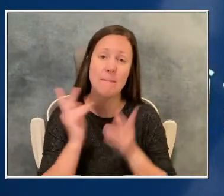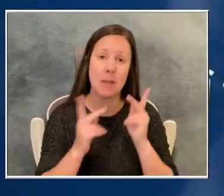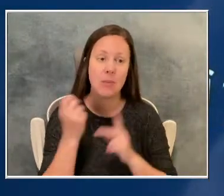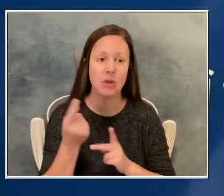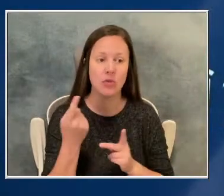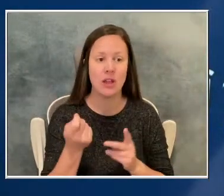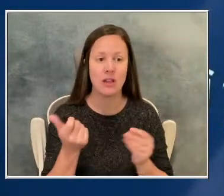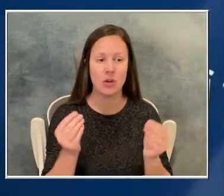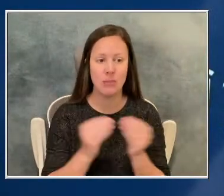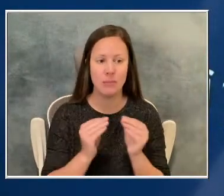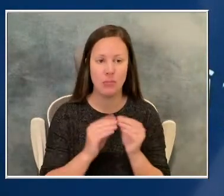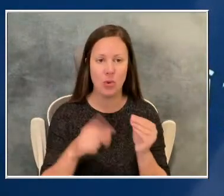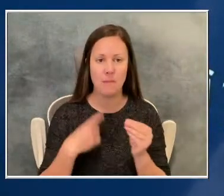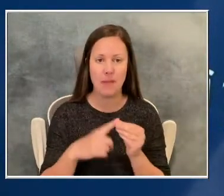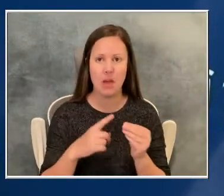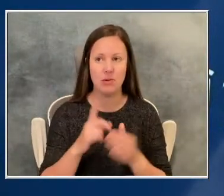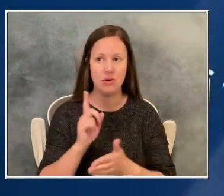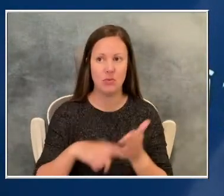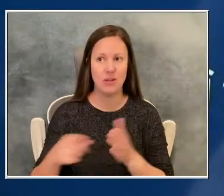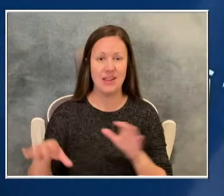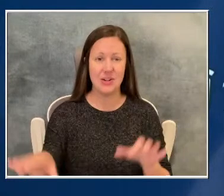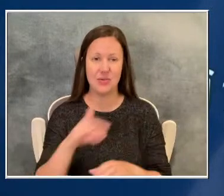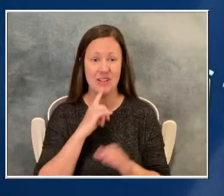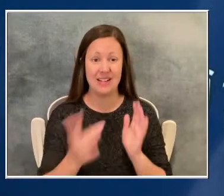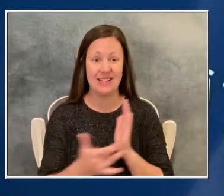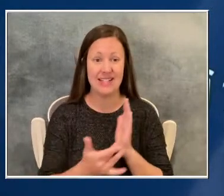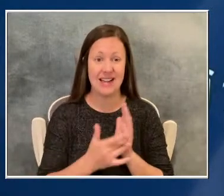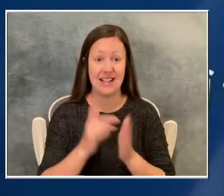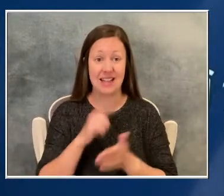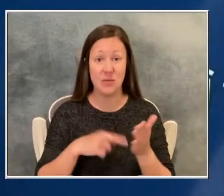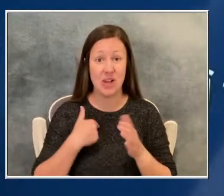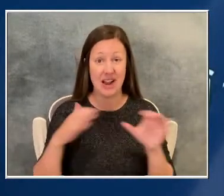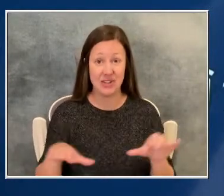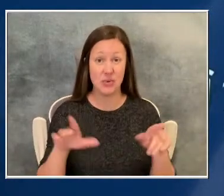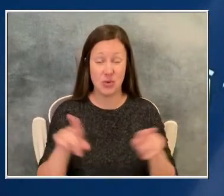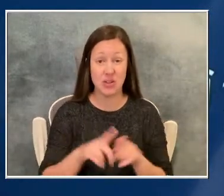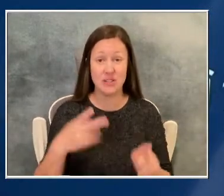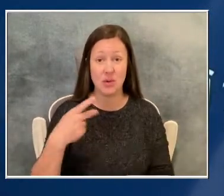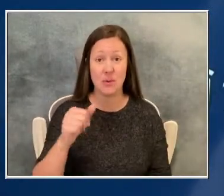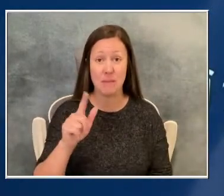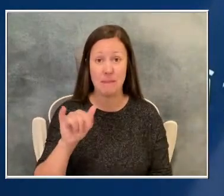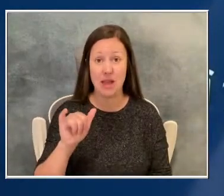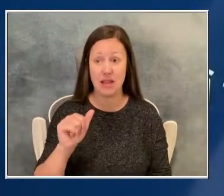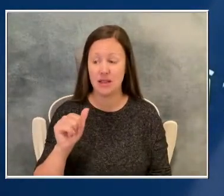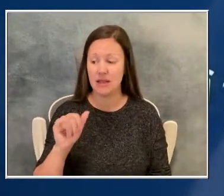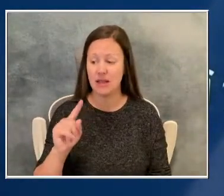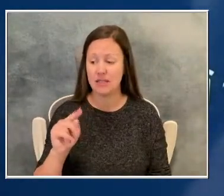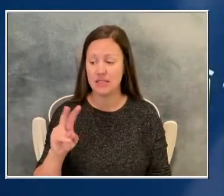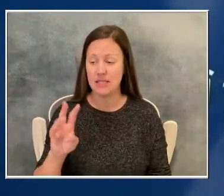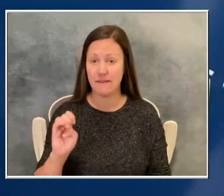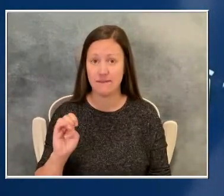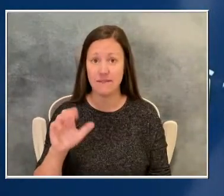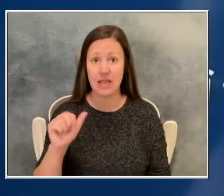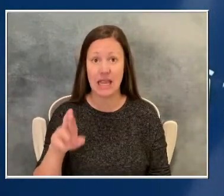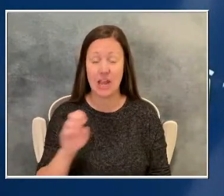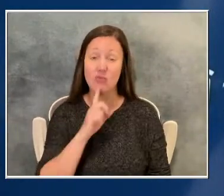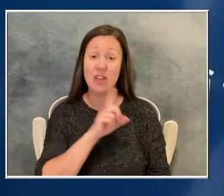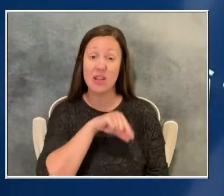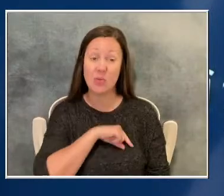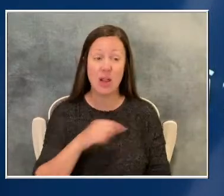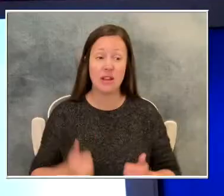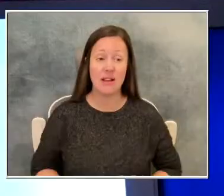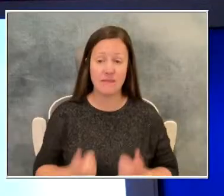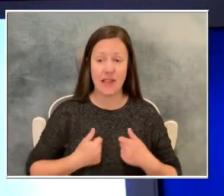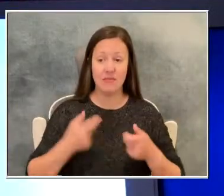do, because sometimes I'll say, technically what I do is palliative care. It's symptom management. It's quality of life management. Yeah. There are quality of life doctors.